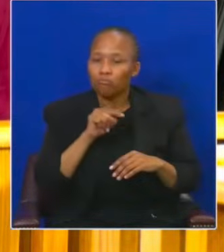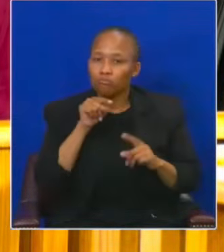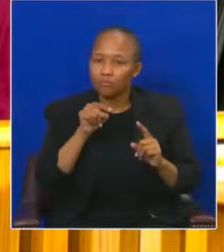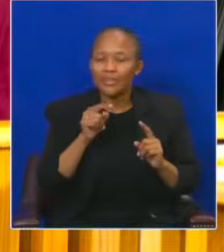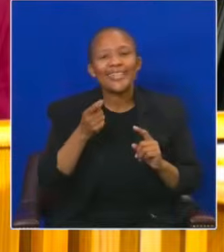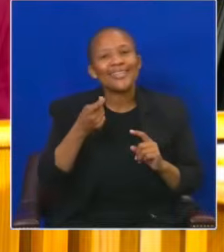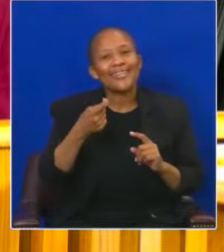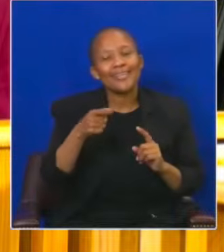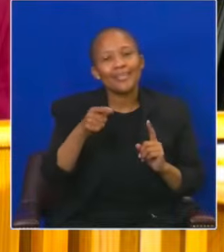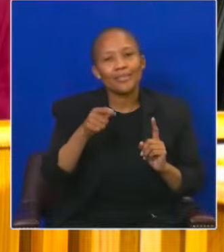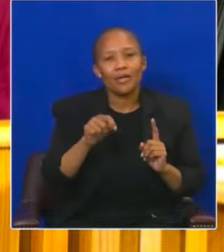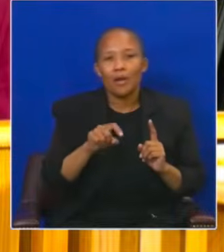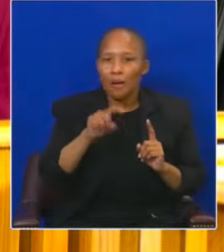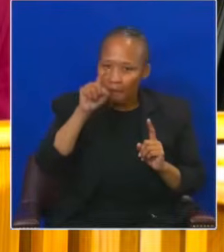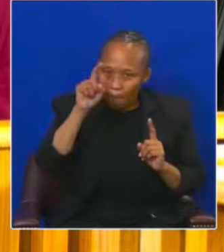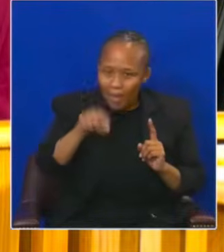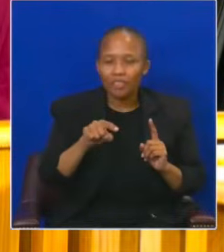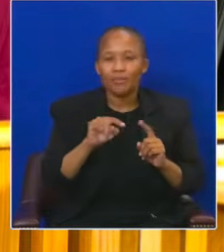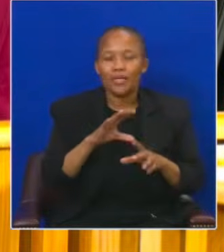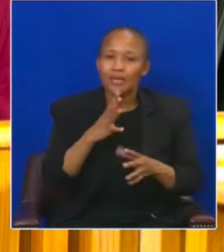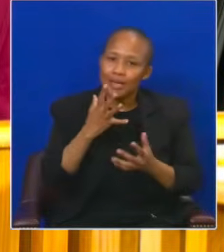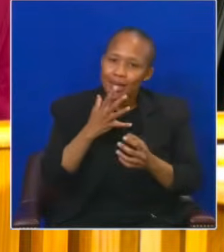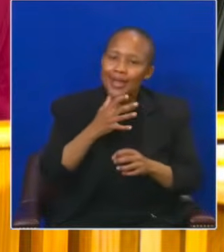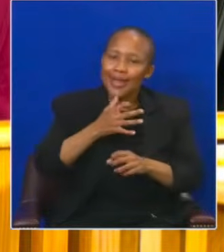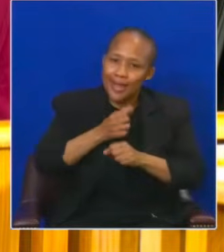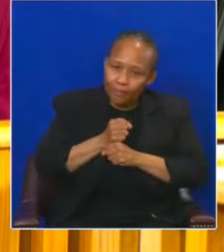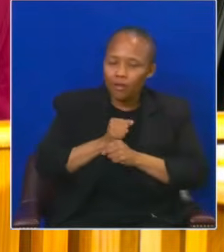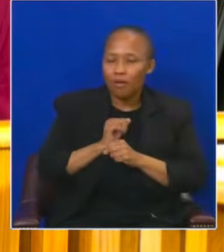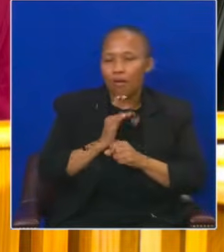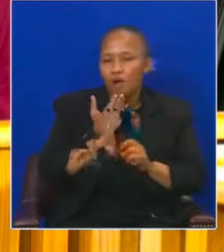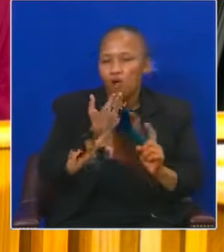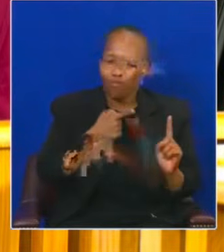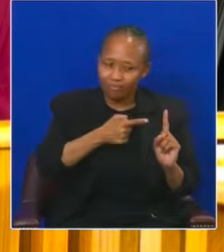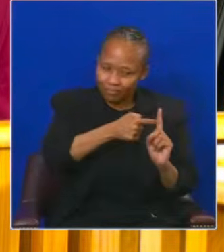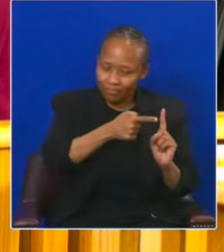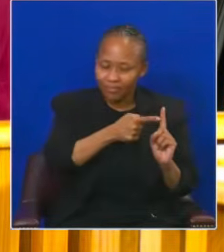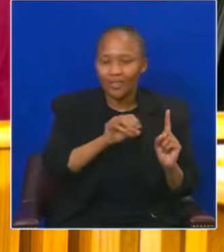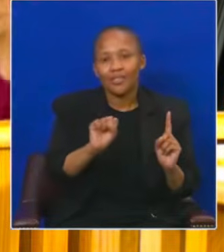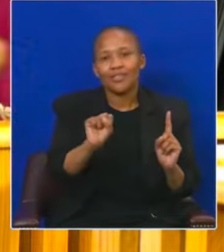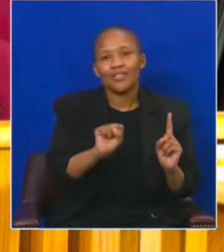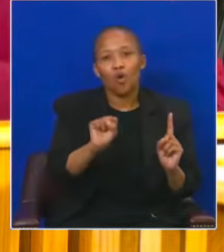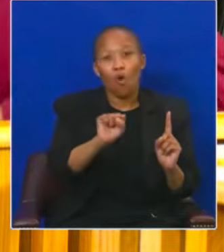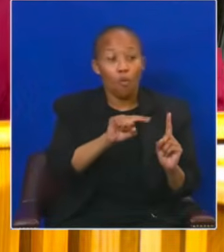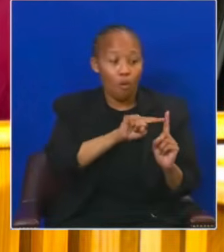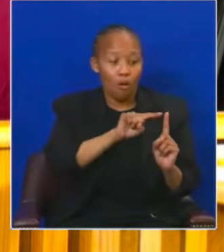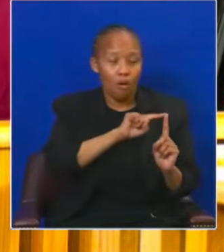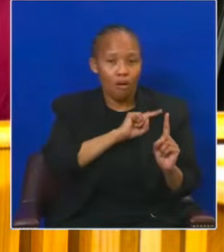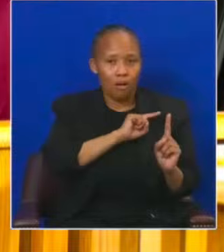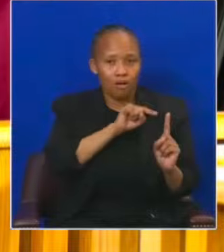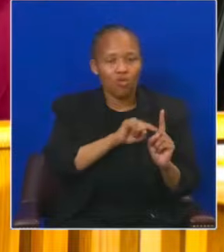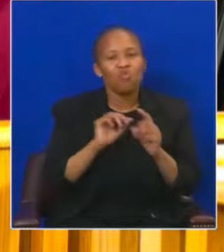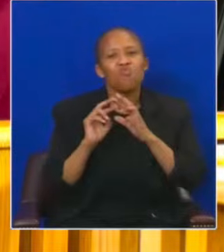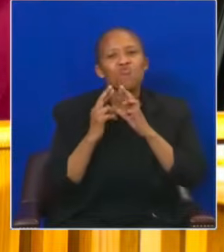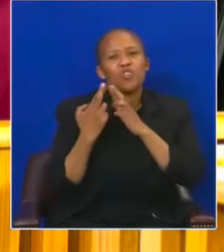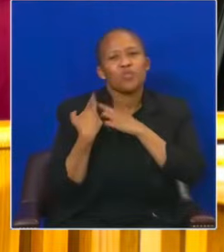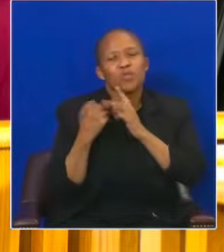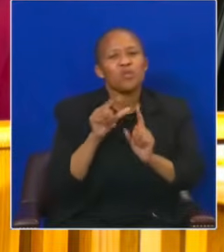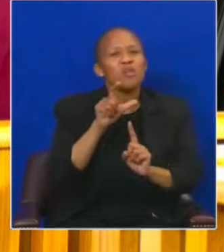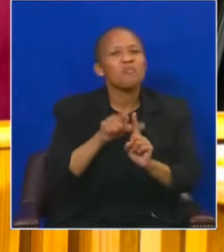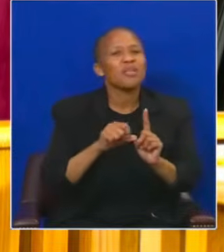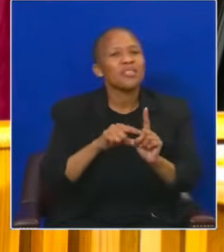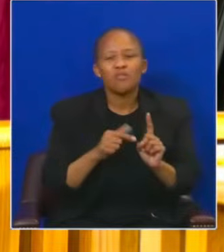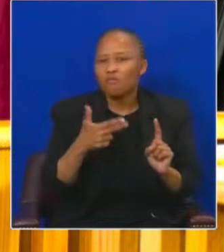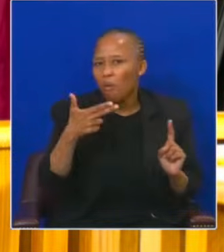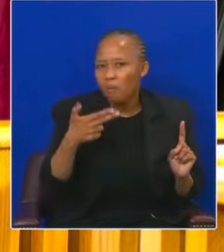Mr. Sankobe, the responsible person. And he indicated that he was not